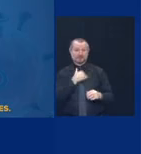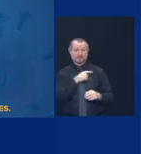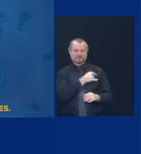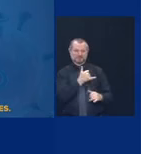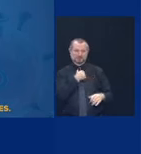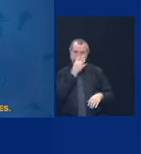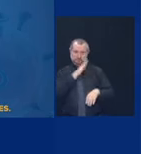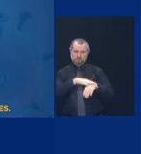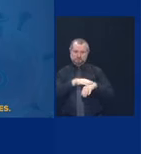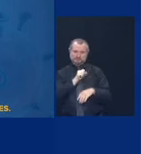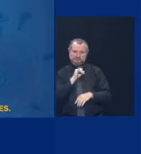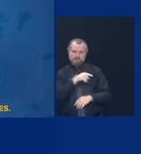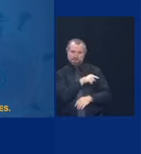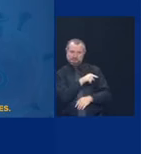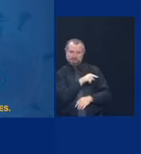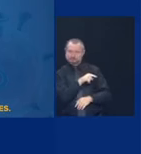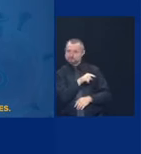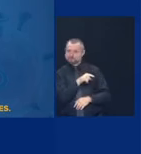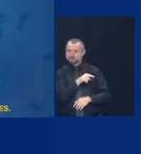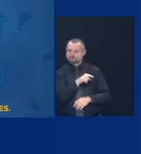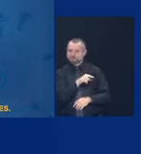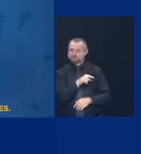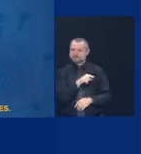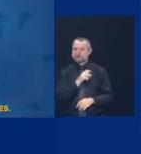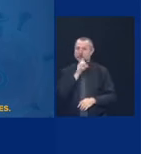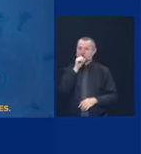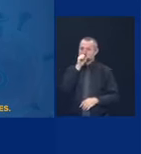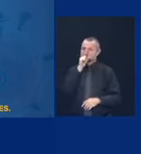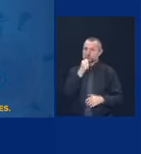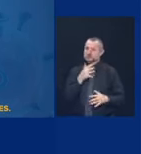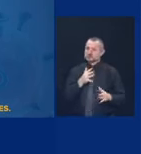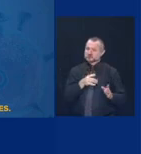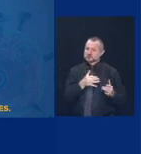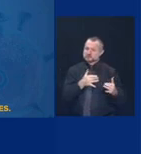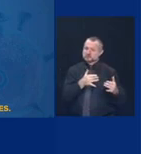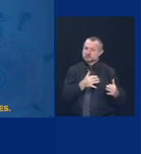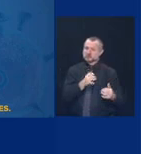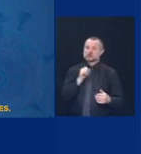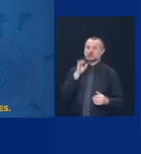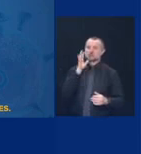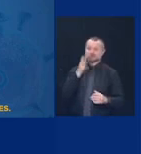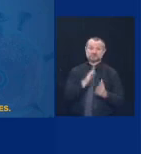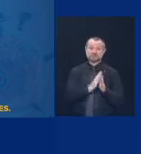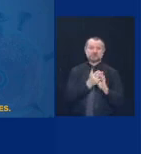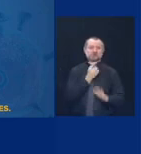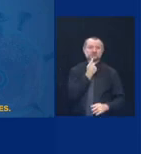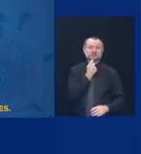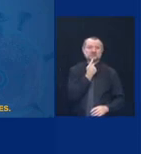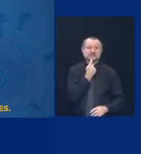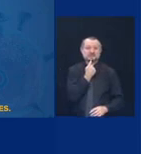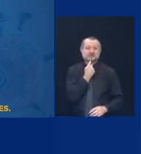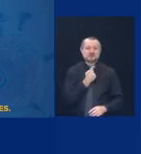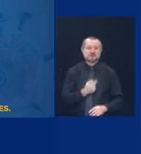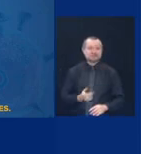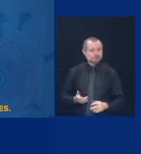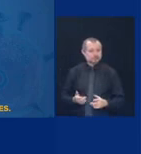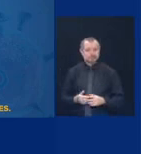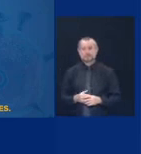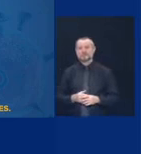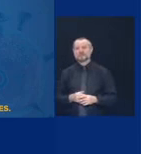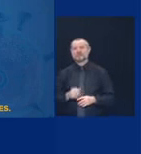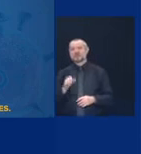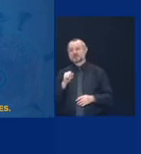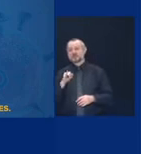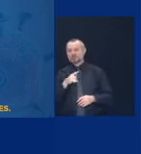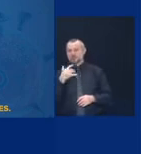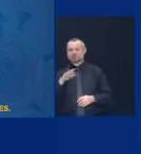zone. Parts of Staten Island will go into a red zone at the current rate. Staten Island is a serious